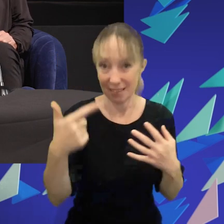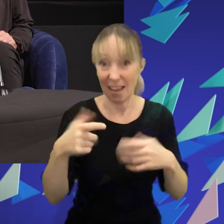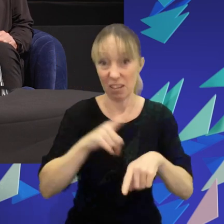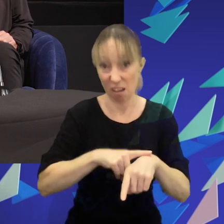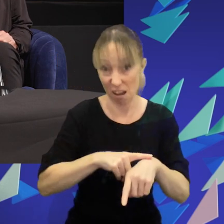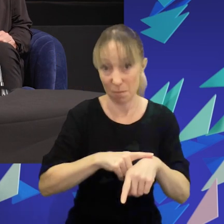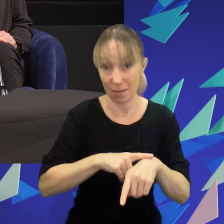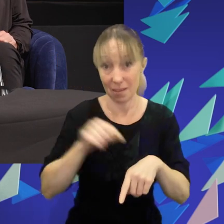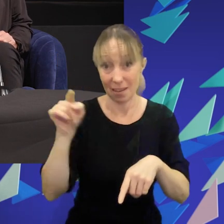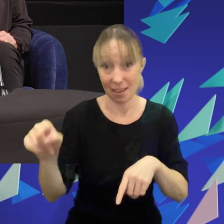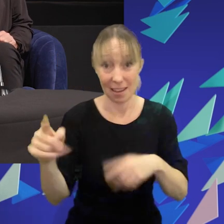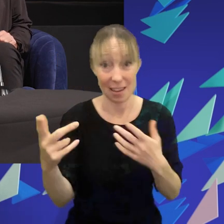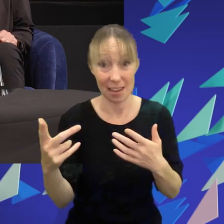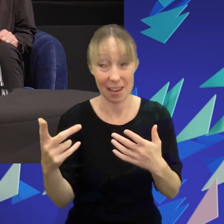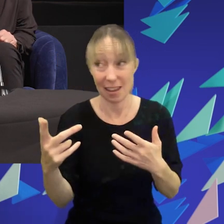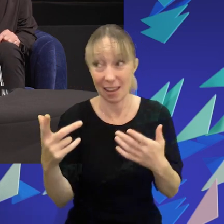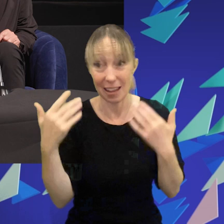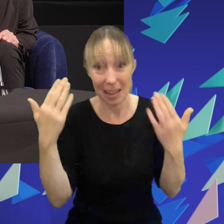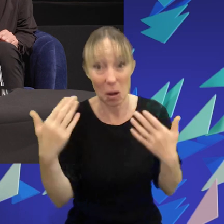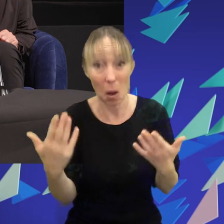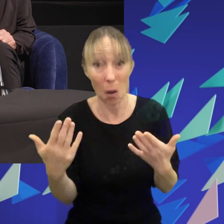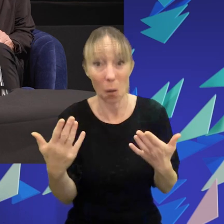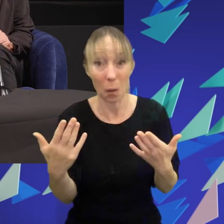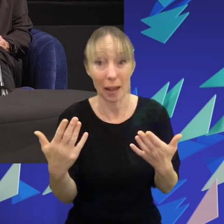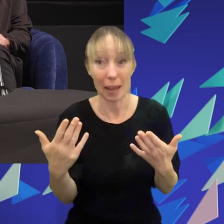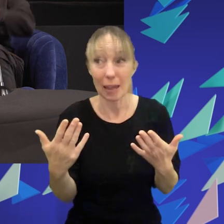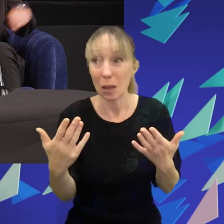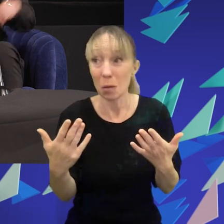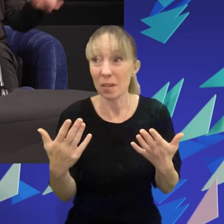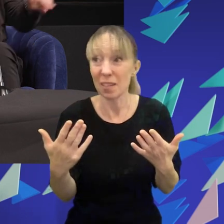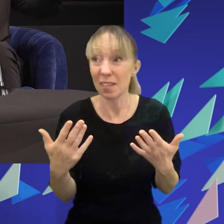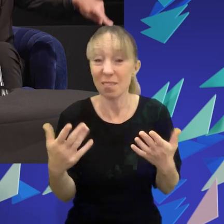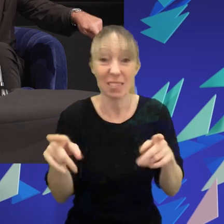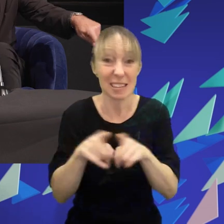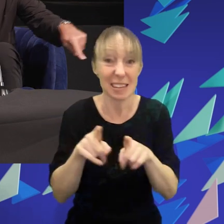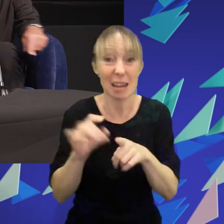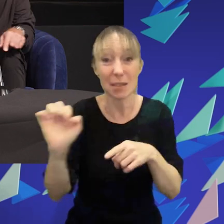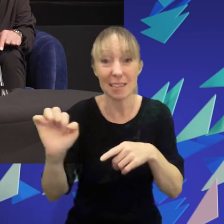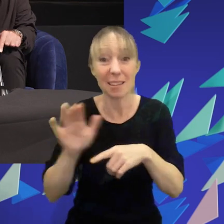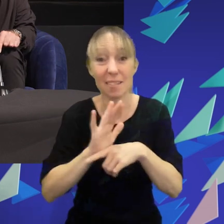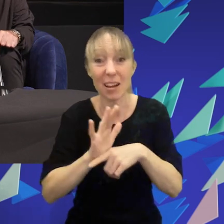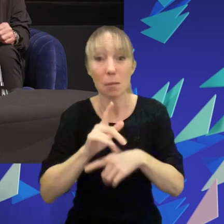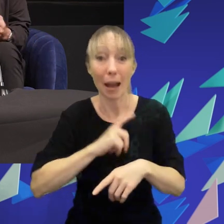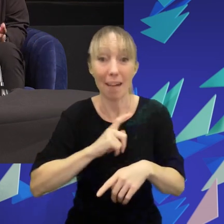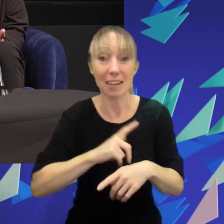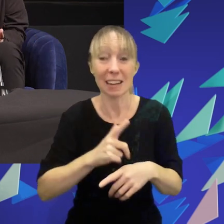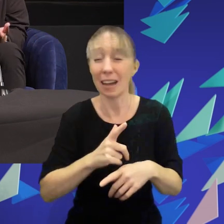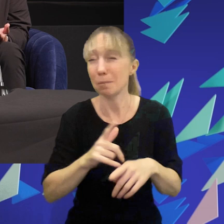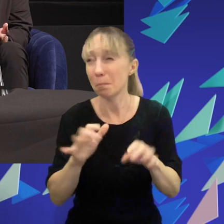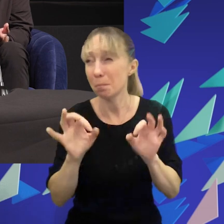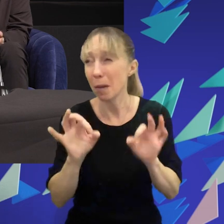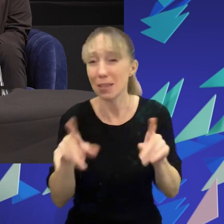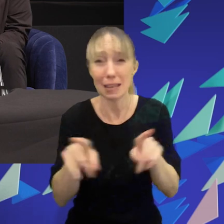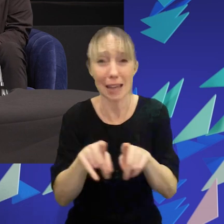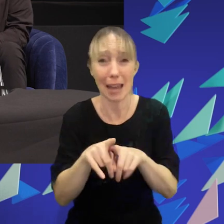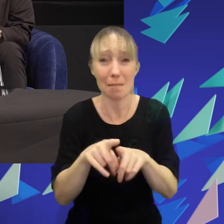times, he didn't know that he was actually, in a meta way, doing exactly what the film was about and what that scene was about. And I started laughing. What do